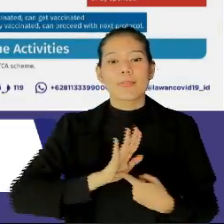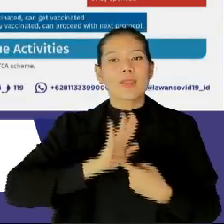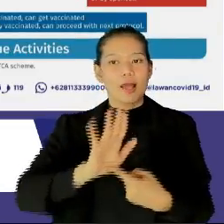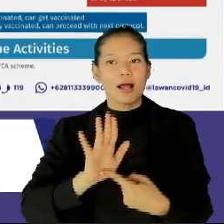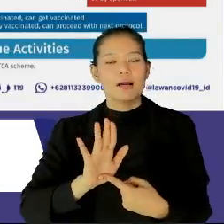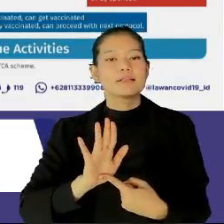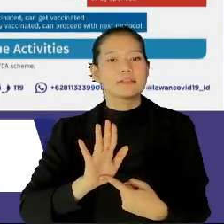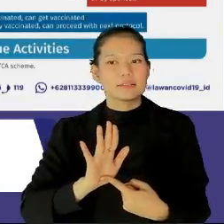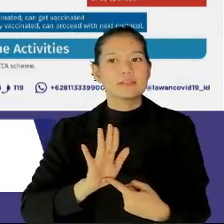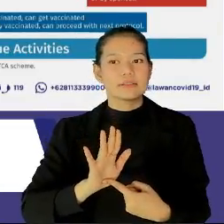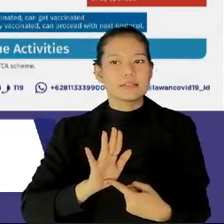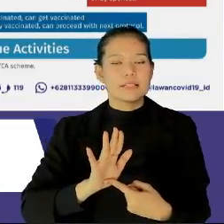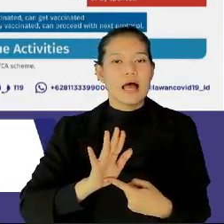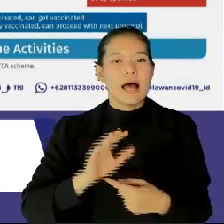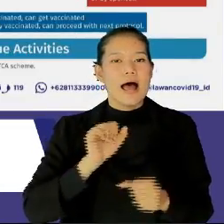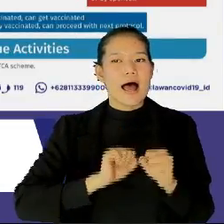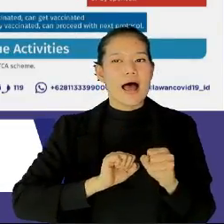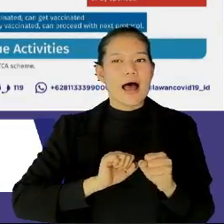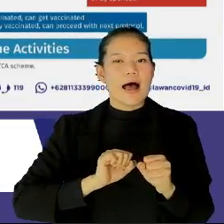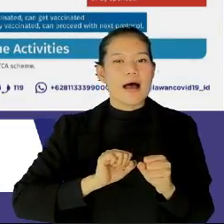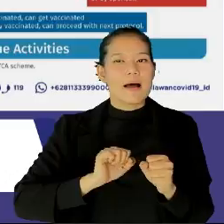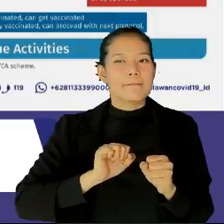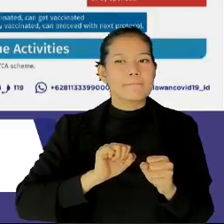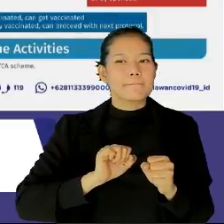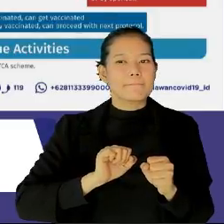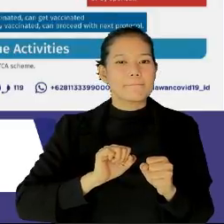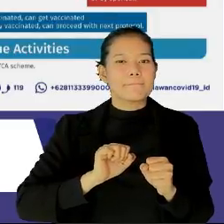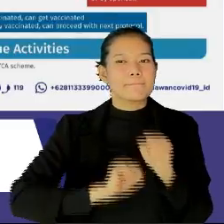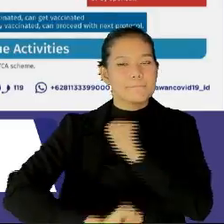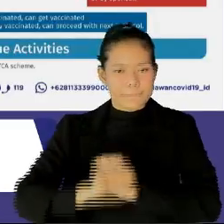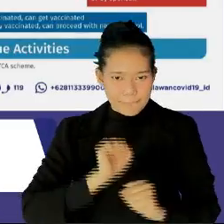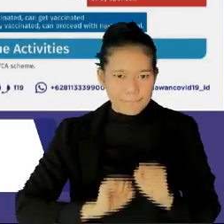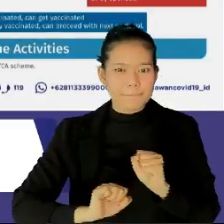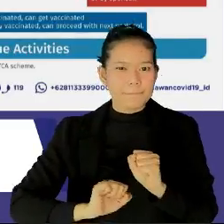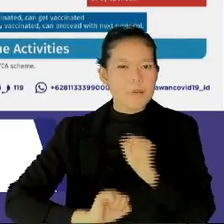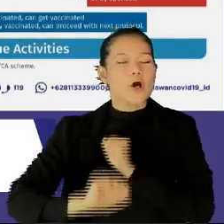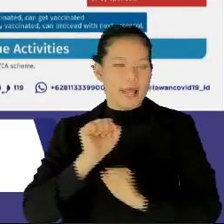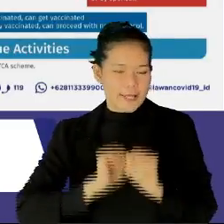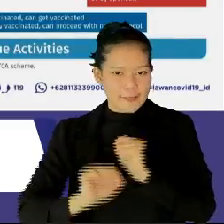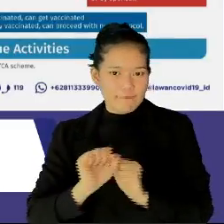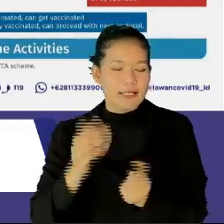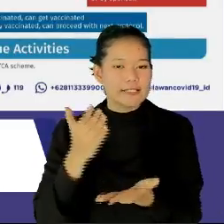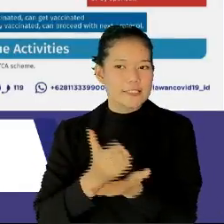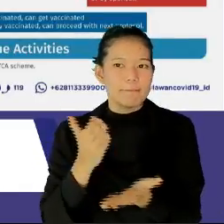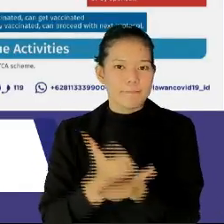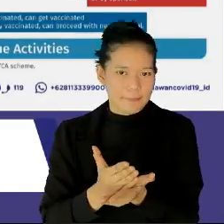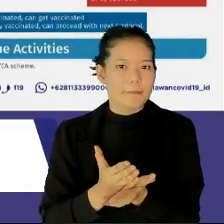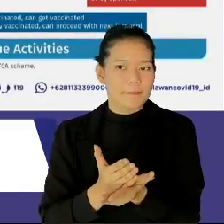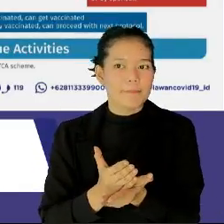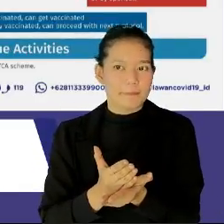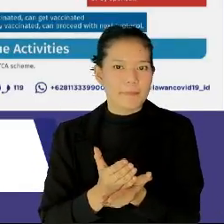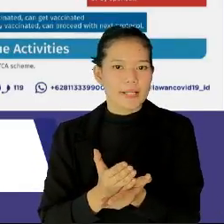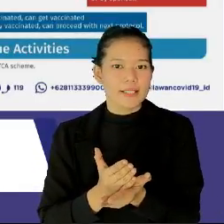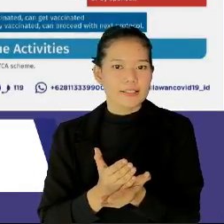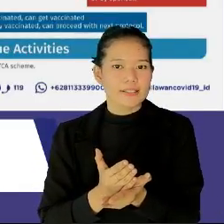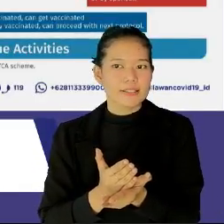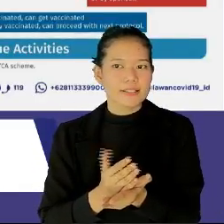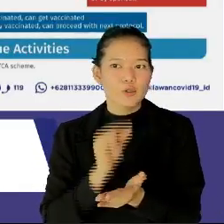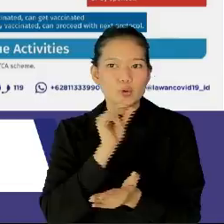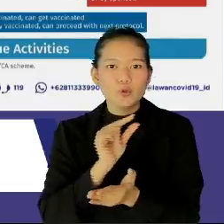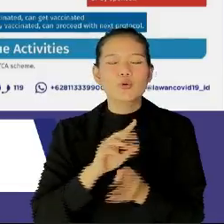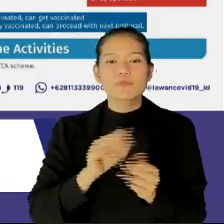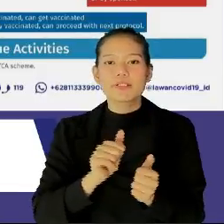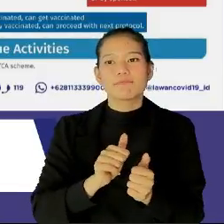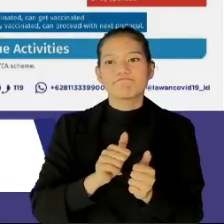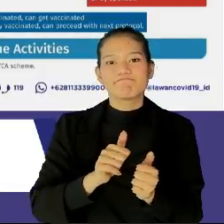activities which are generally limited and occur only for a short period of time. In addition, if